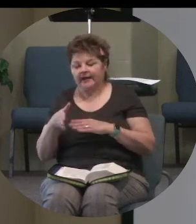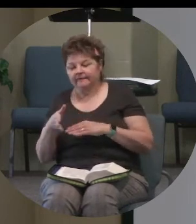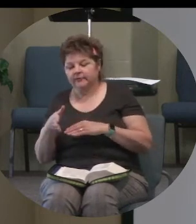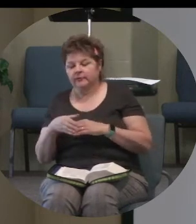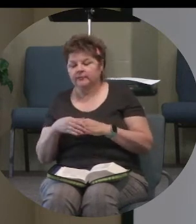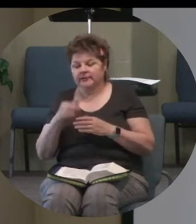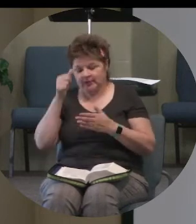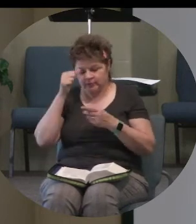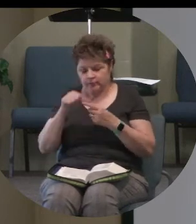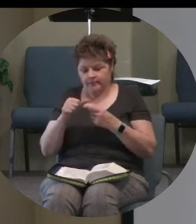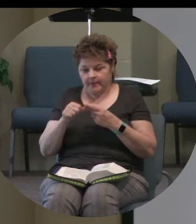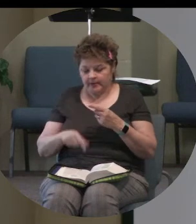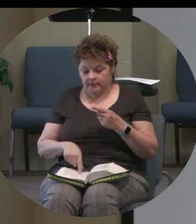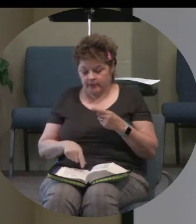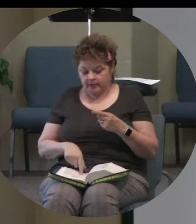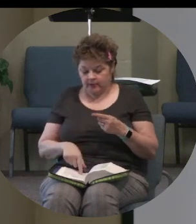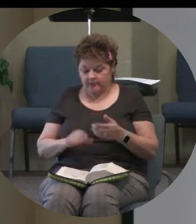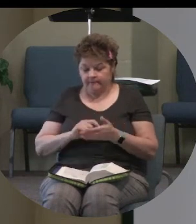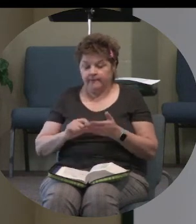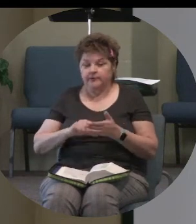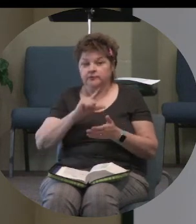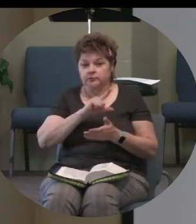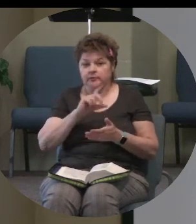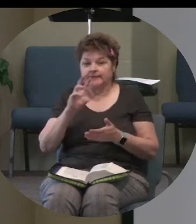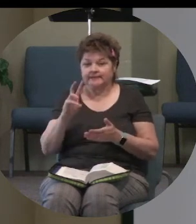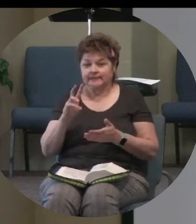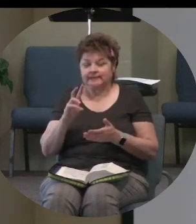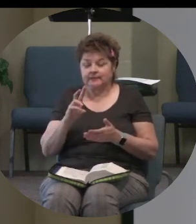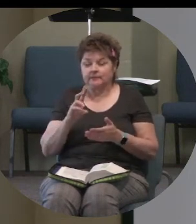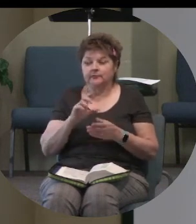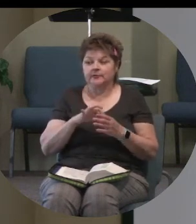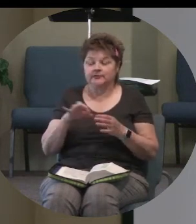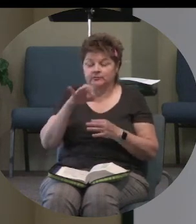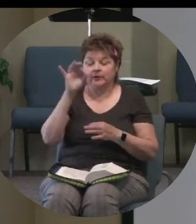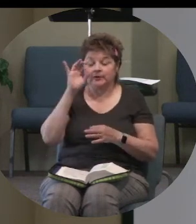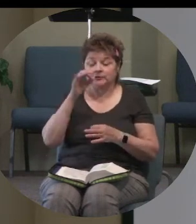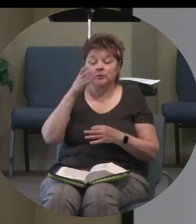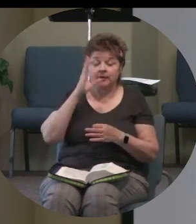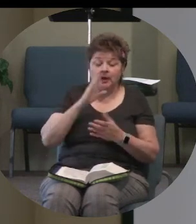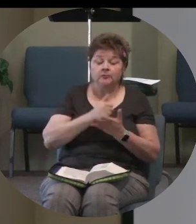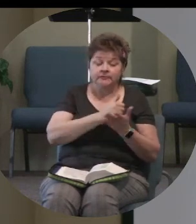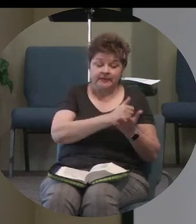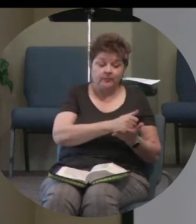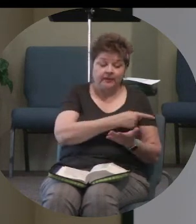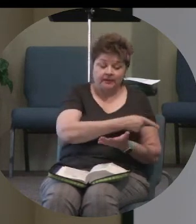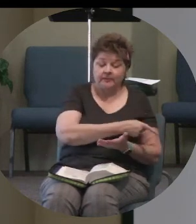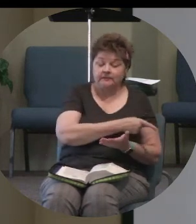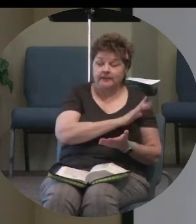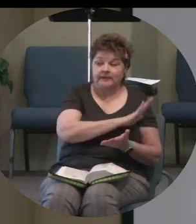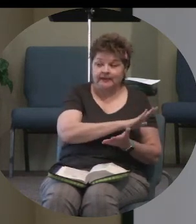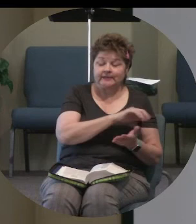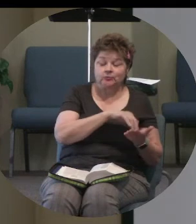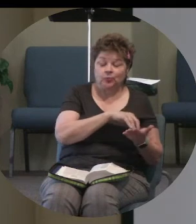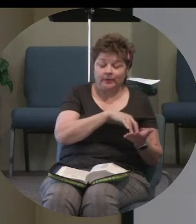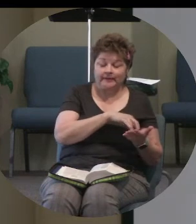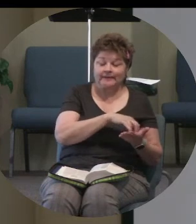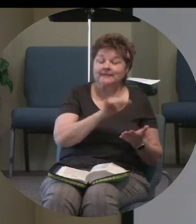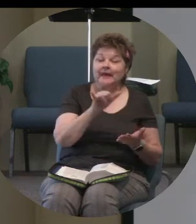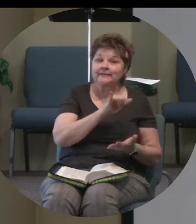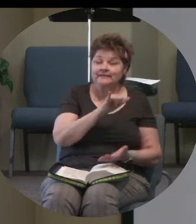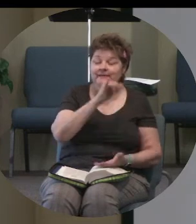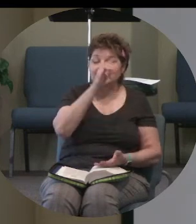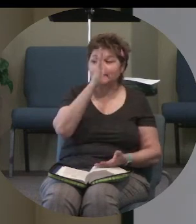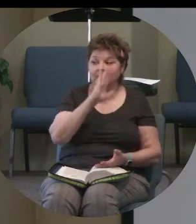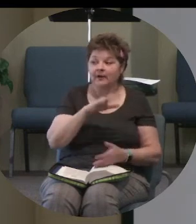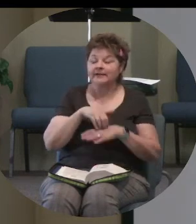verse 26 that the Spirit, right? So God was helping Hezekiah in his weakness. That same God has